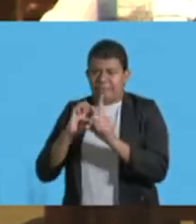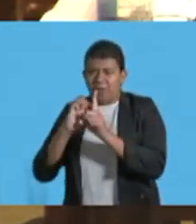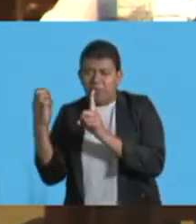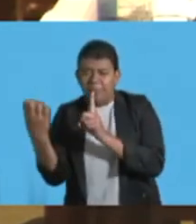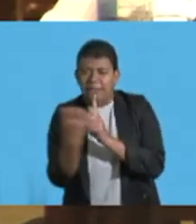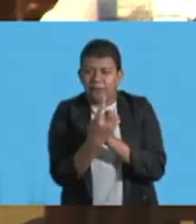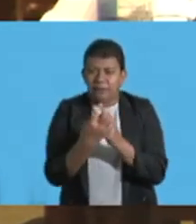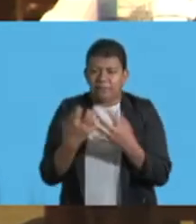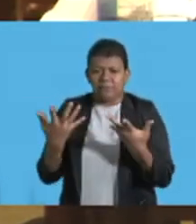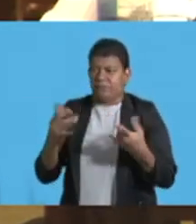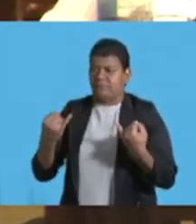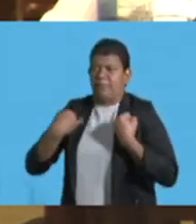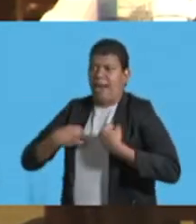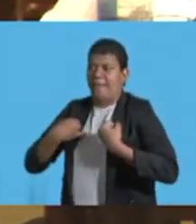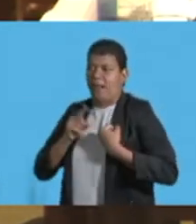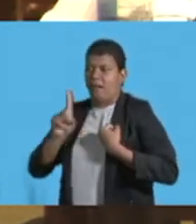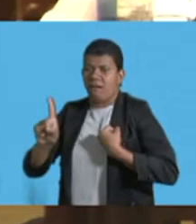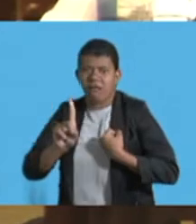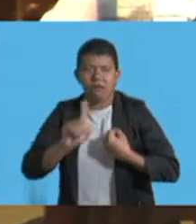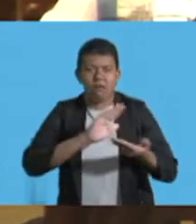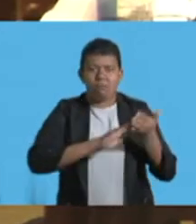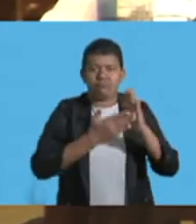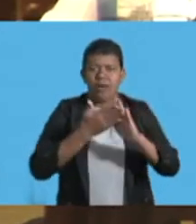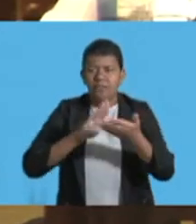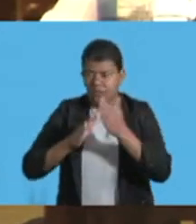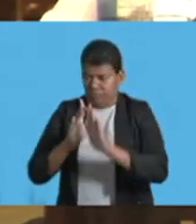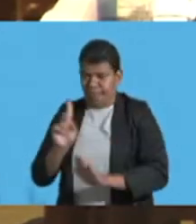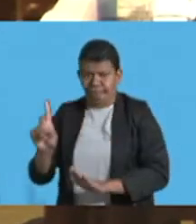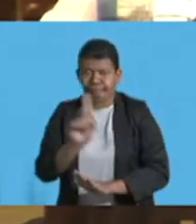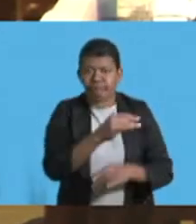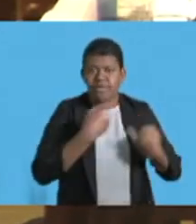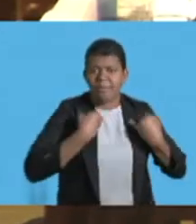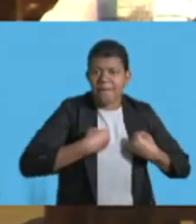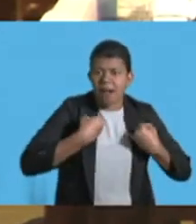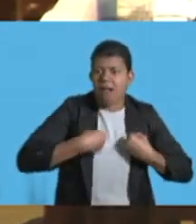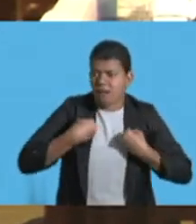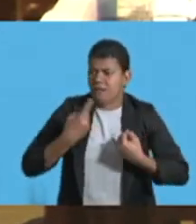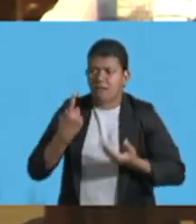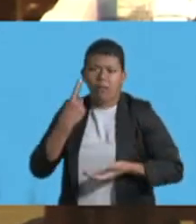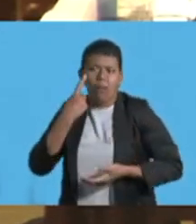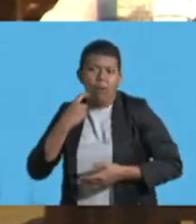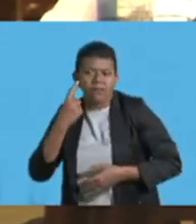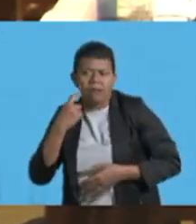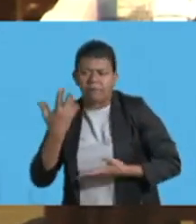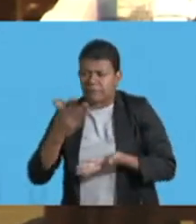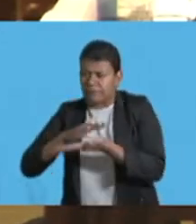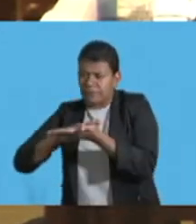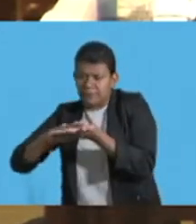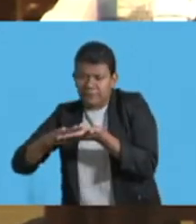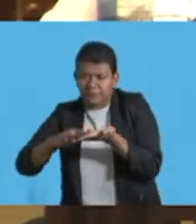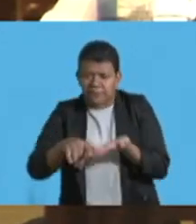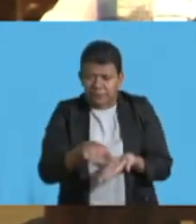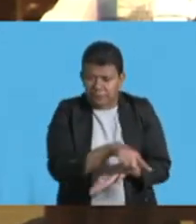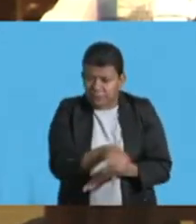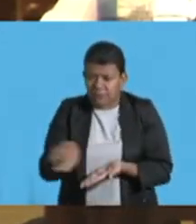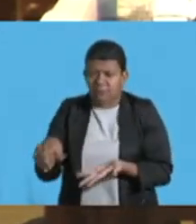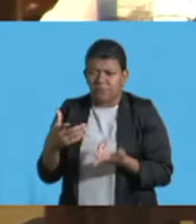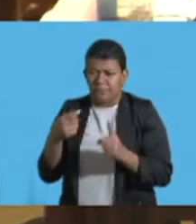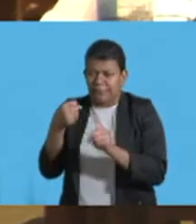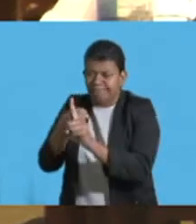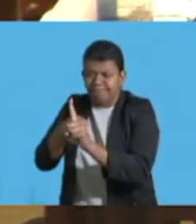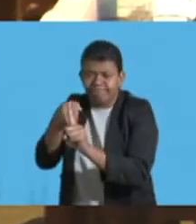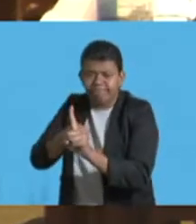community. Madam Speaker, the Department of Water and Sewage will continue to work towards improving the livelihood of all